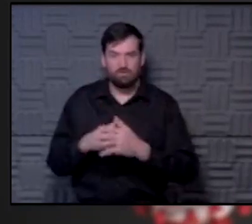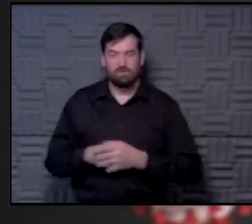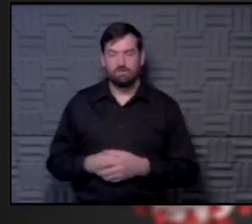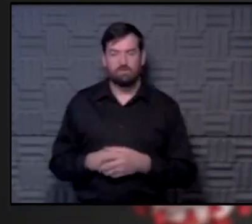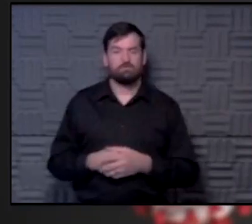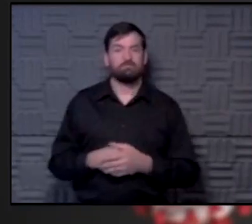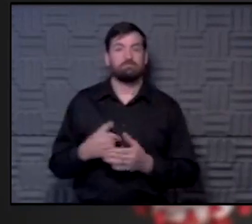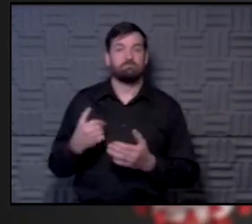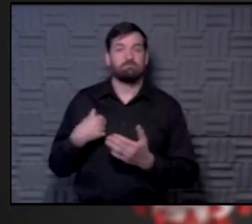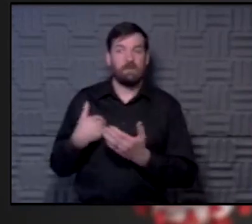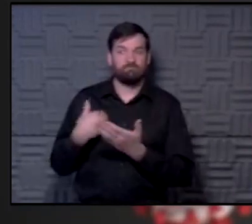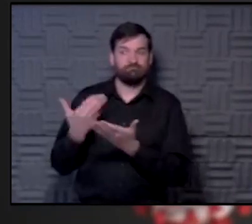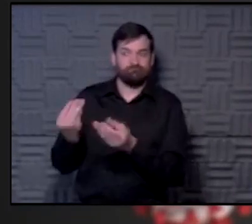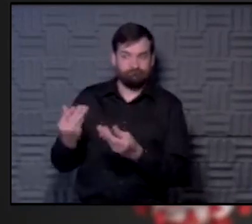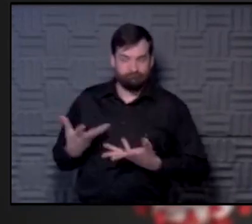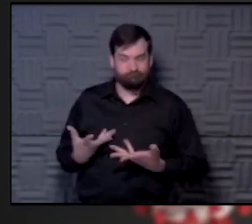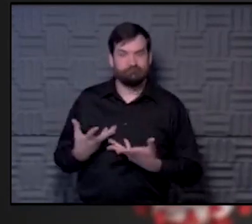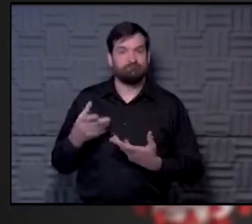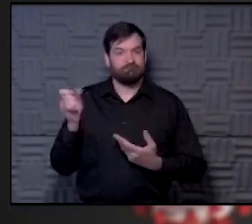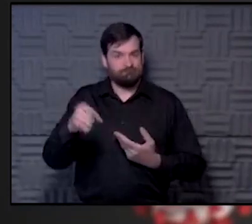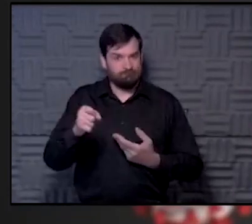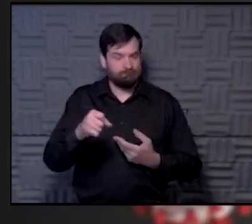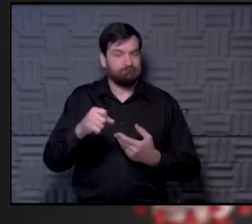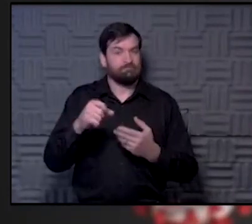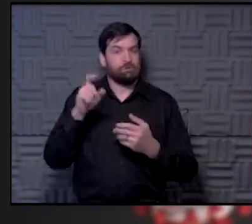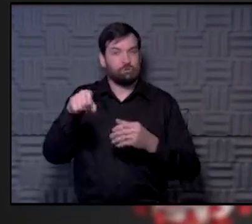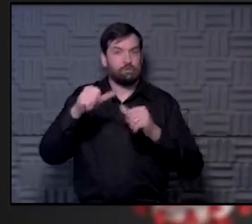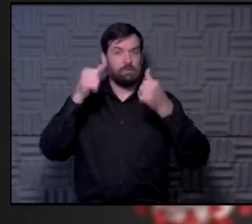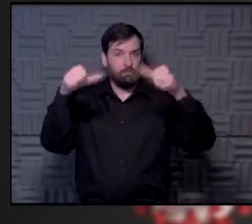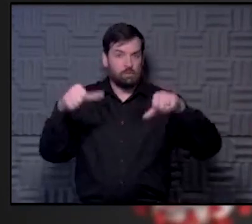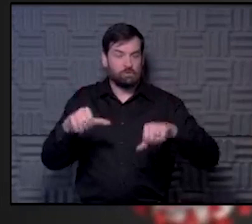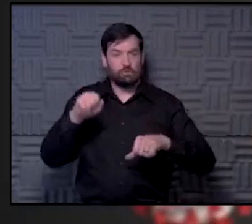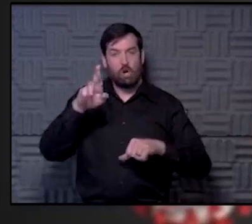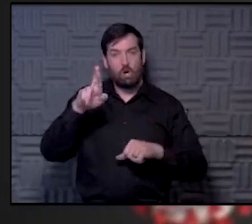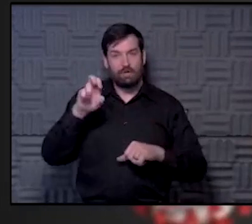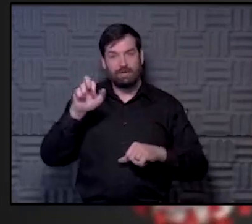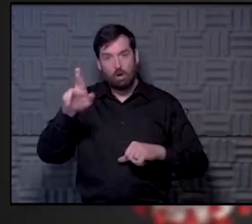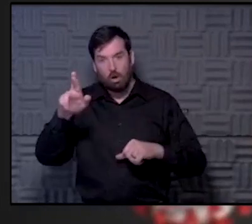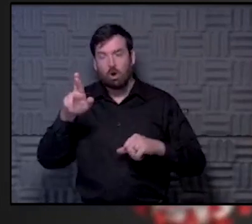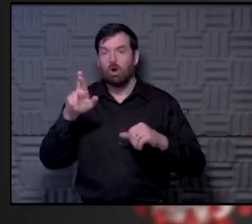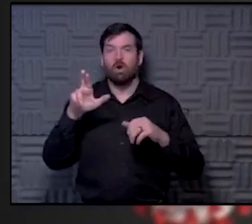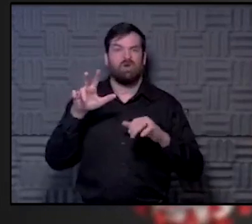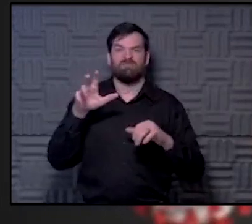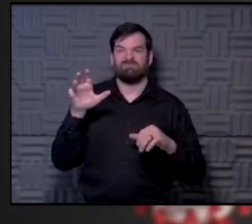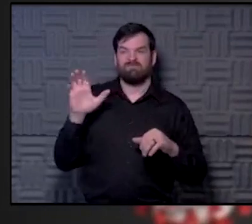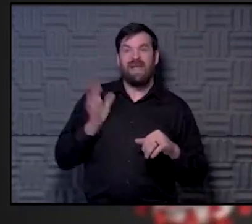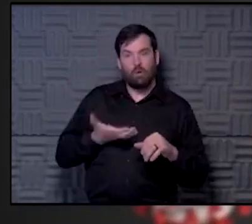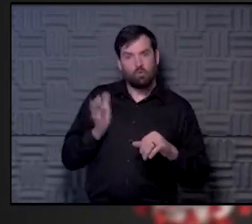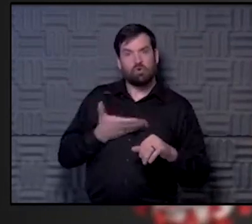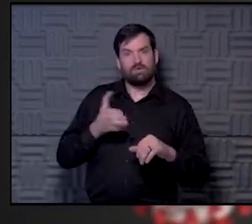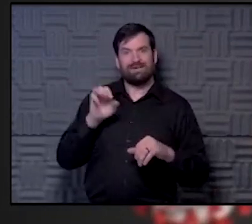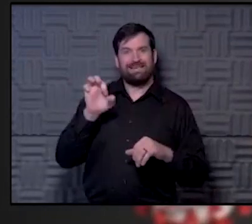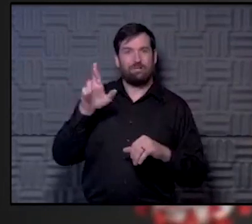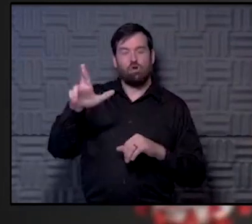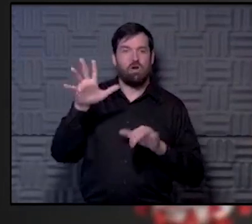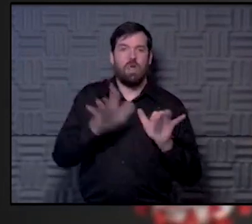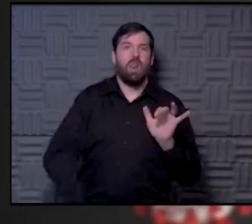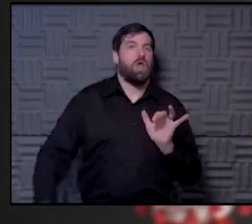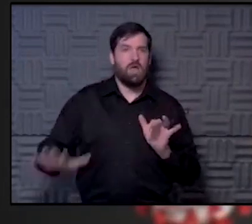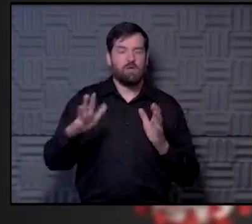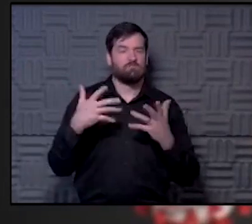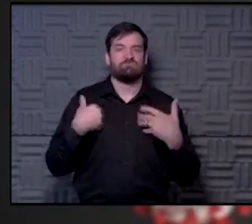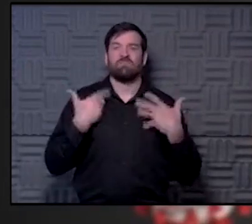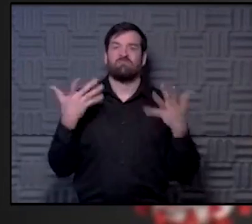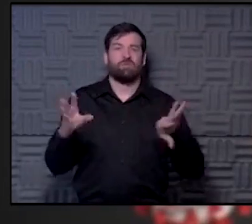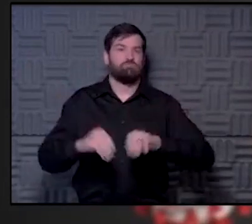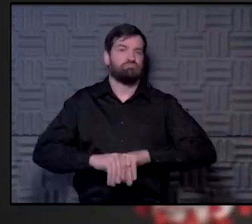was reassured that the health alert should be posted in our ER and ERs across the United States. I know I've sent it